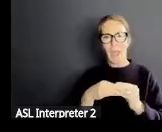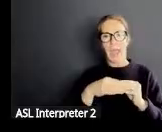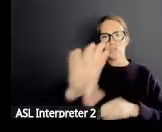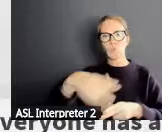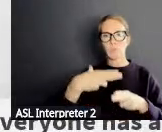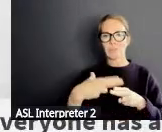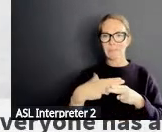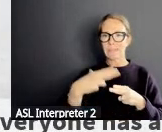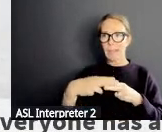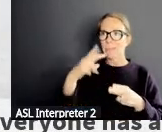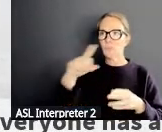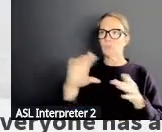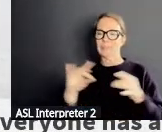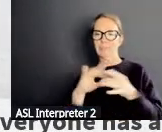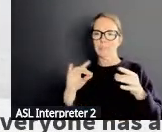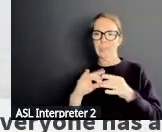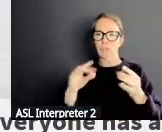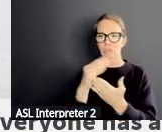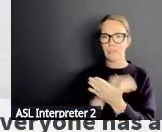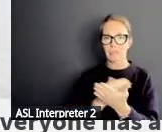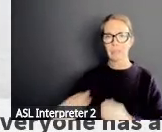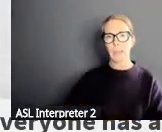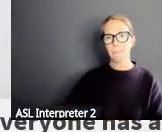which you registered.